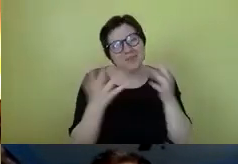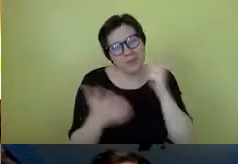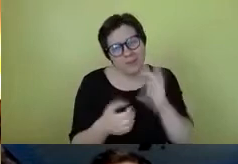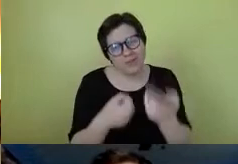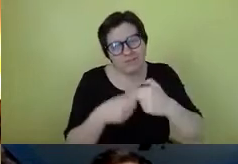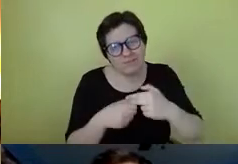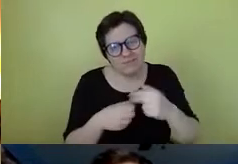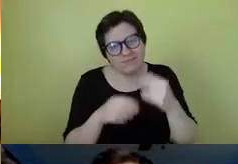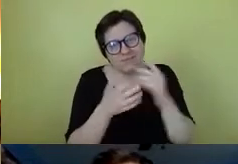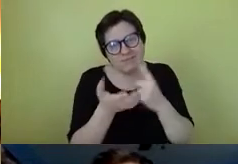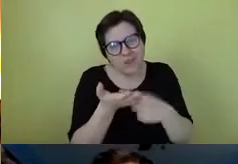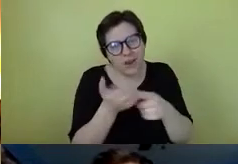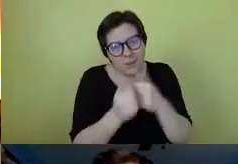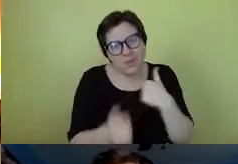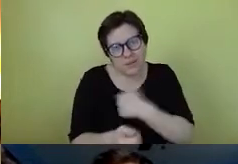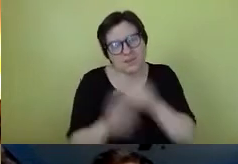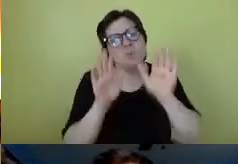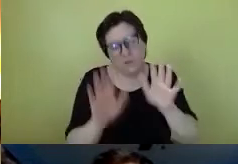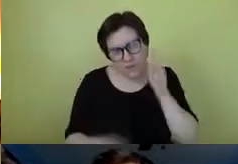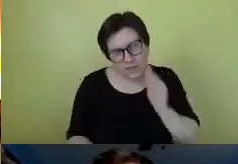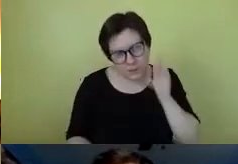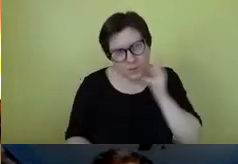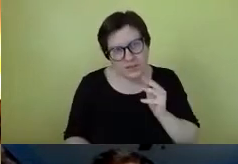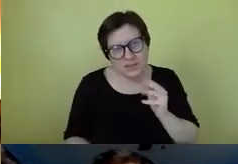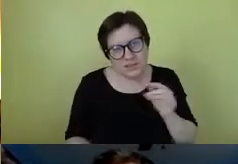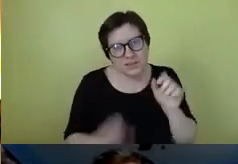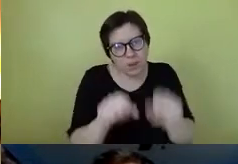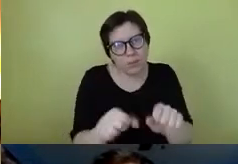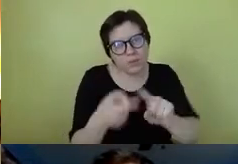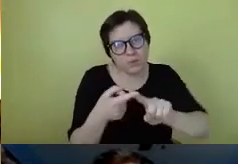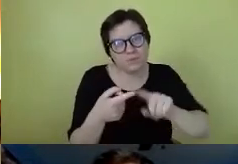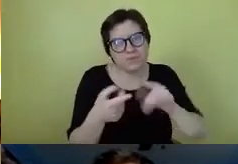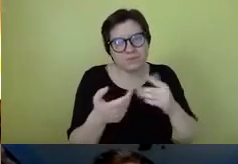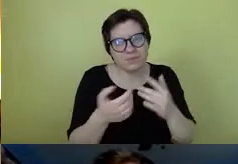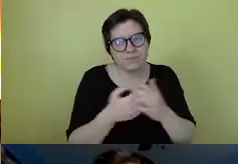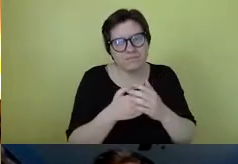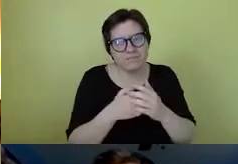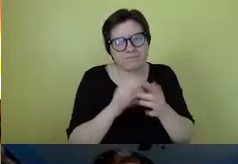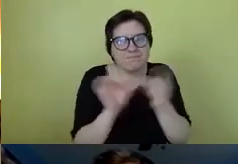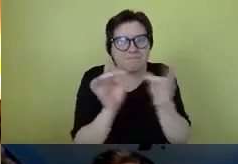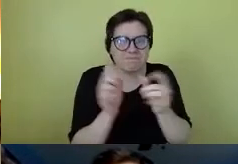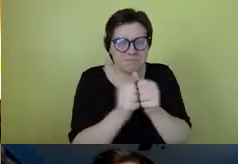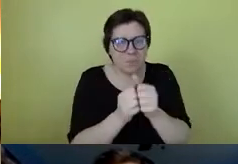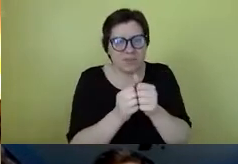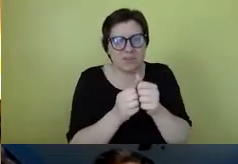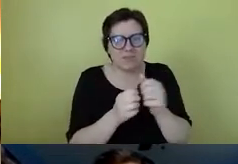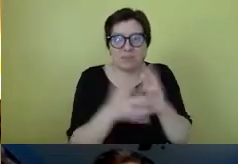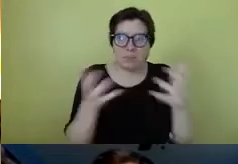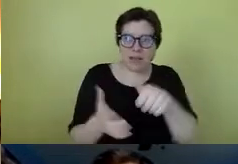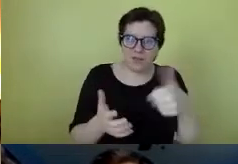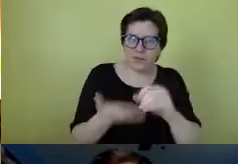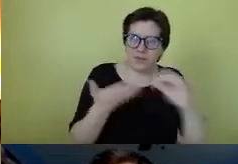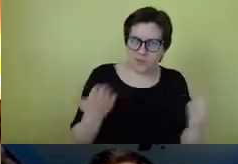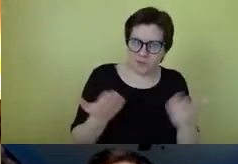with all of us. This really is a wonderful experience to be able to speak with so many other students. And